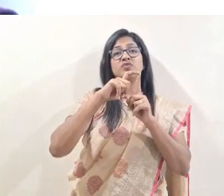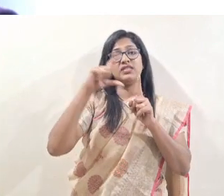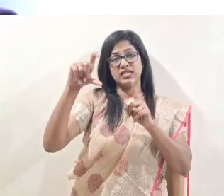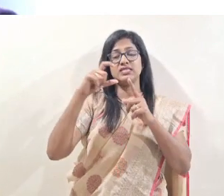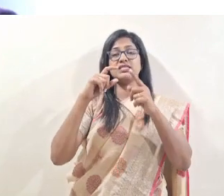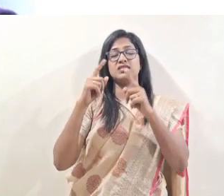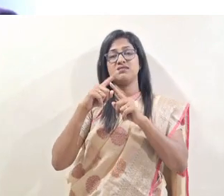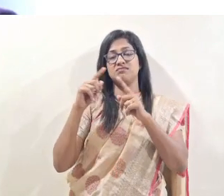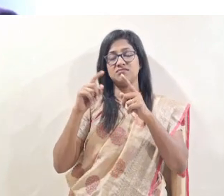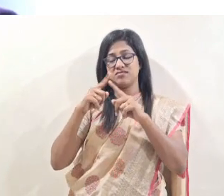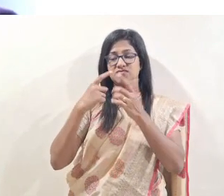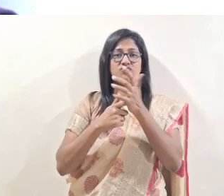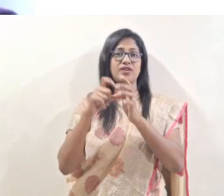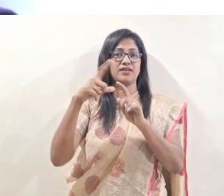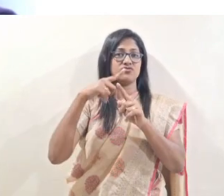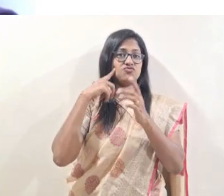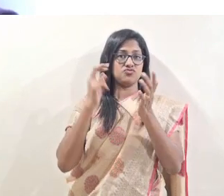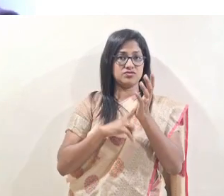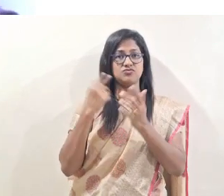traction.